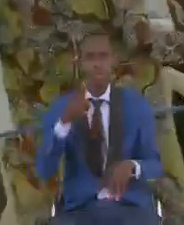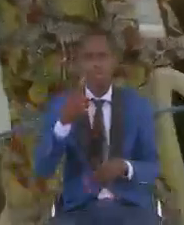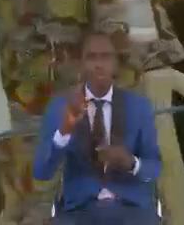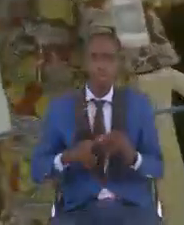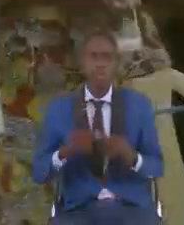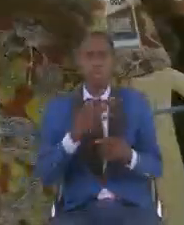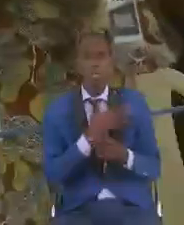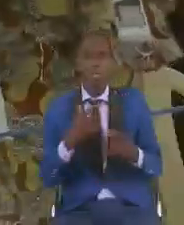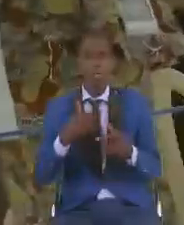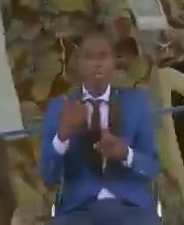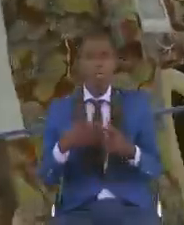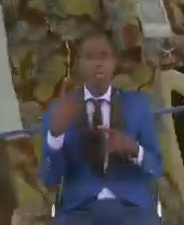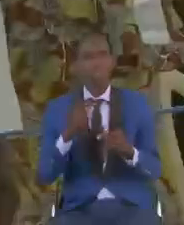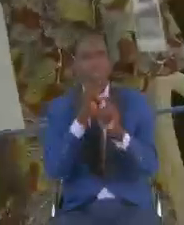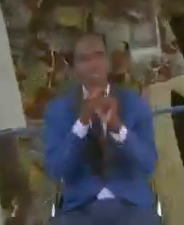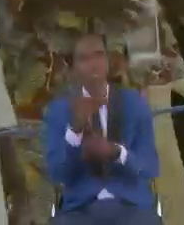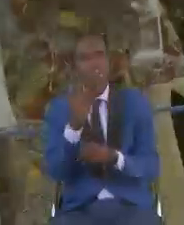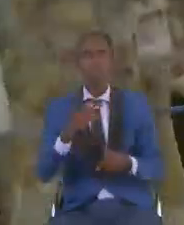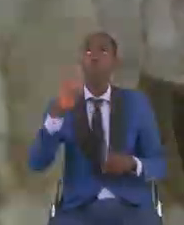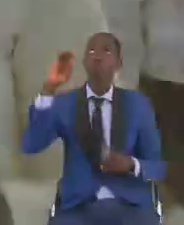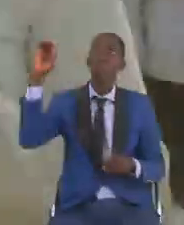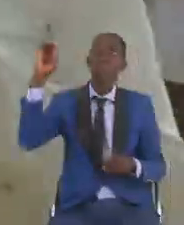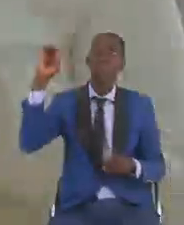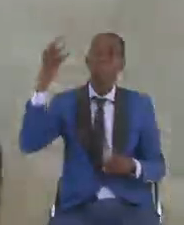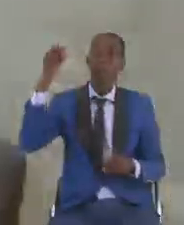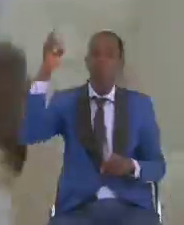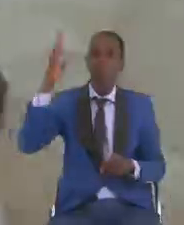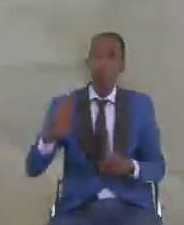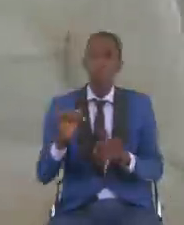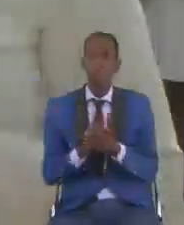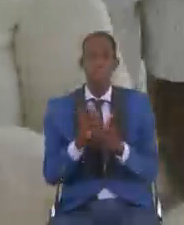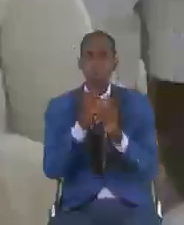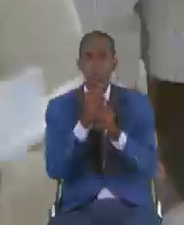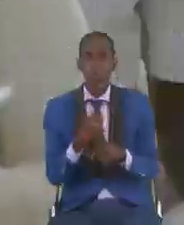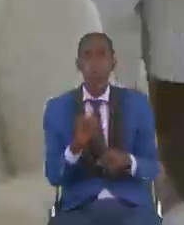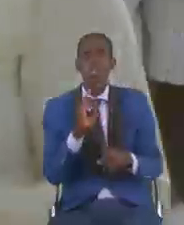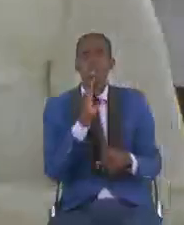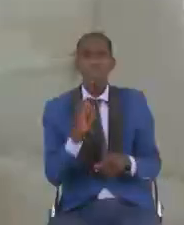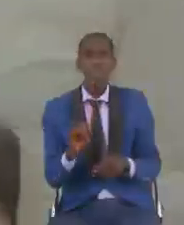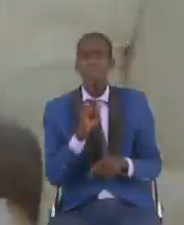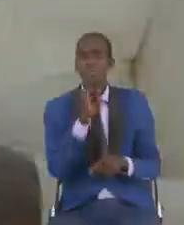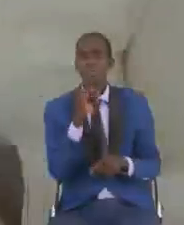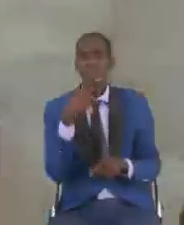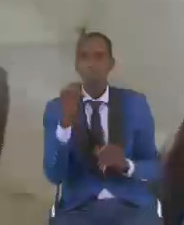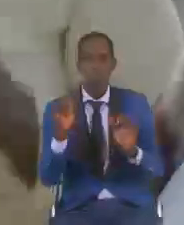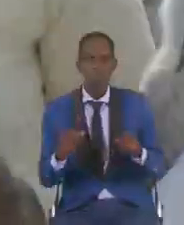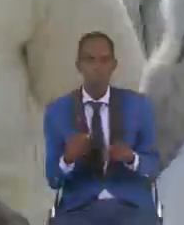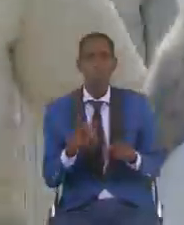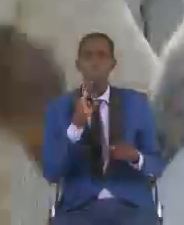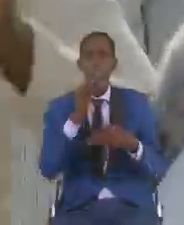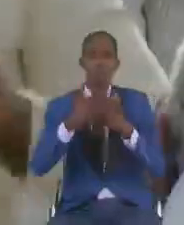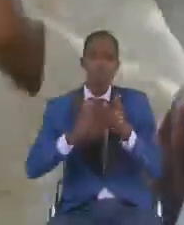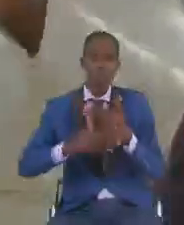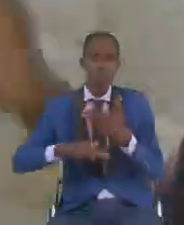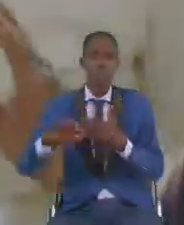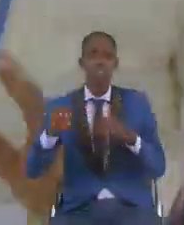then the gift of God. The gift of God. That gift is unspeakable. That gift is beyond